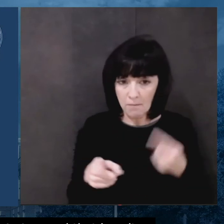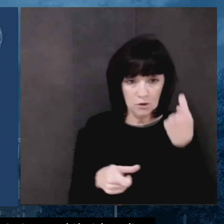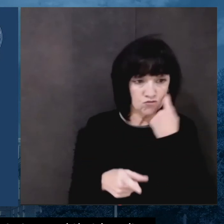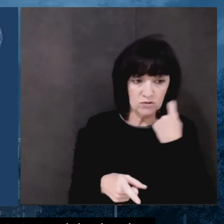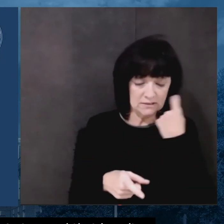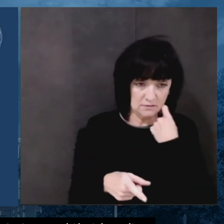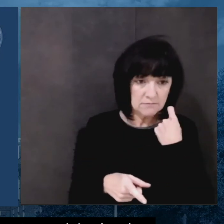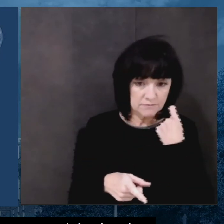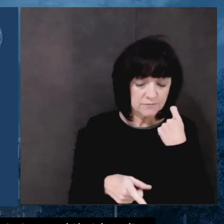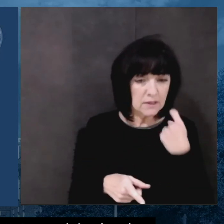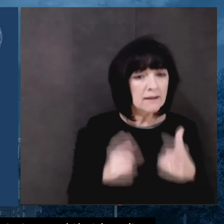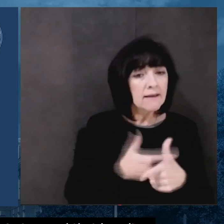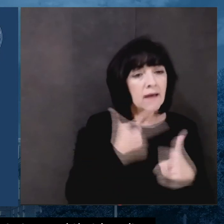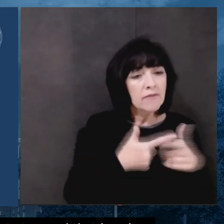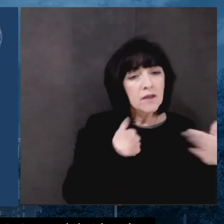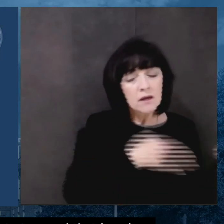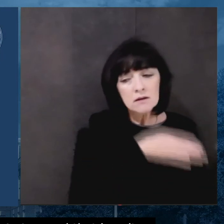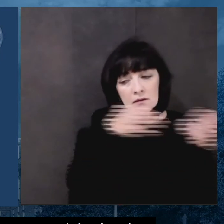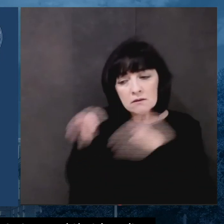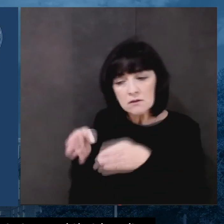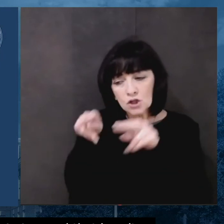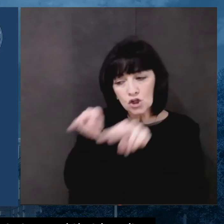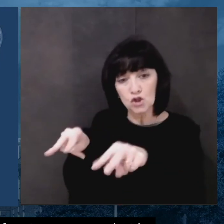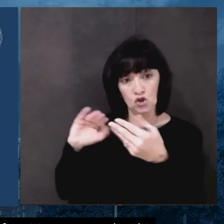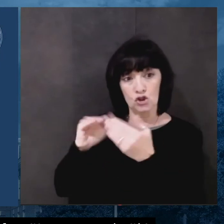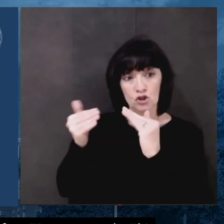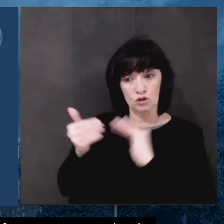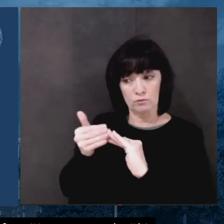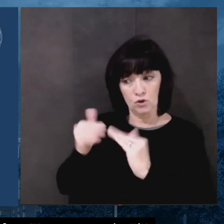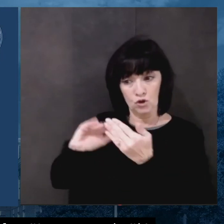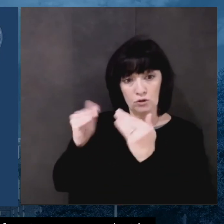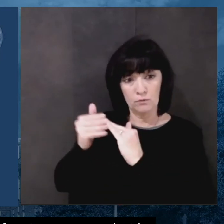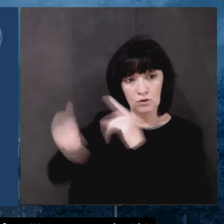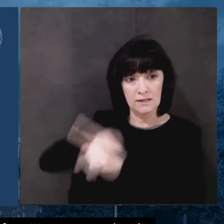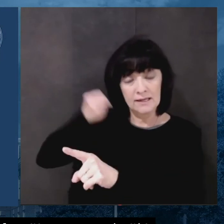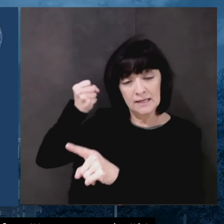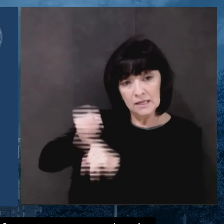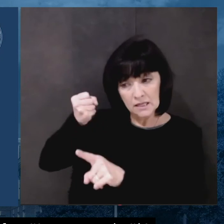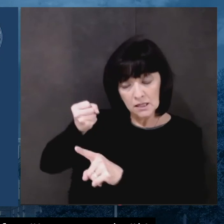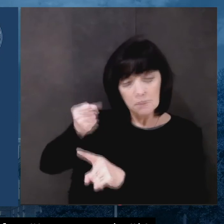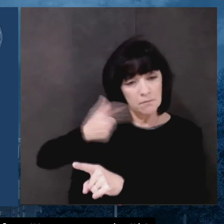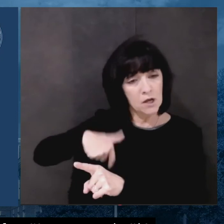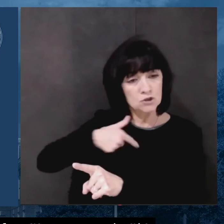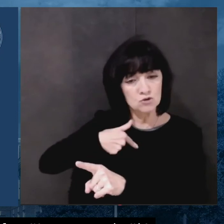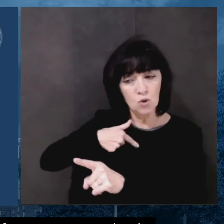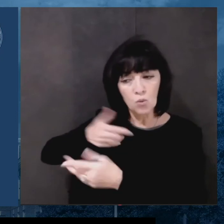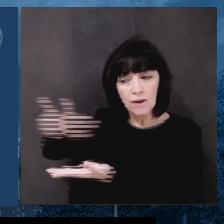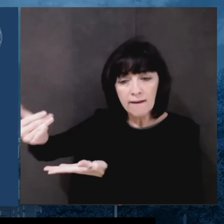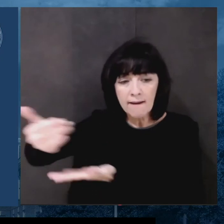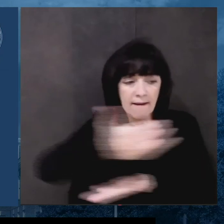the community as a result of that. And so we'll take all of that information.